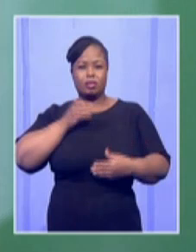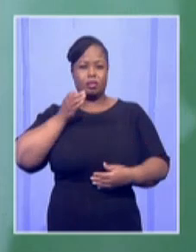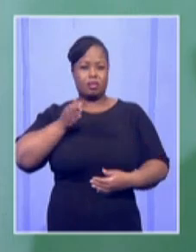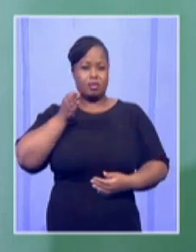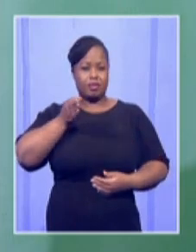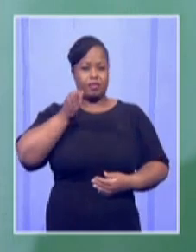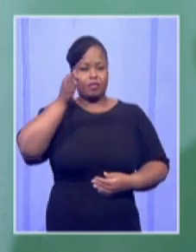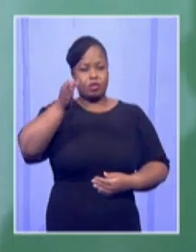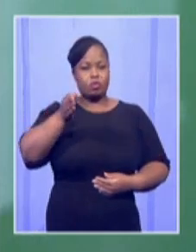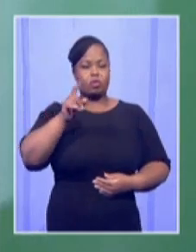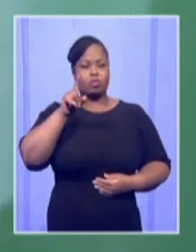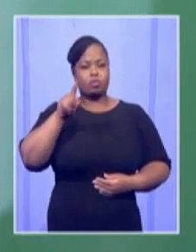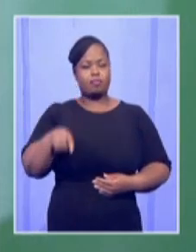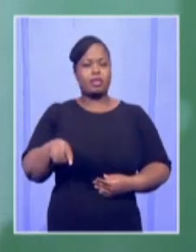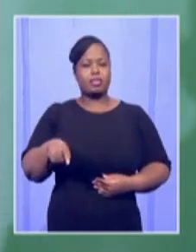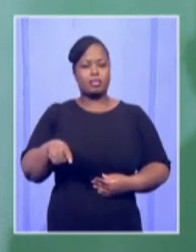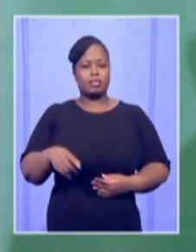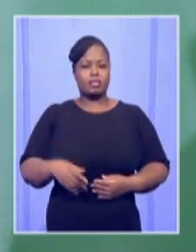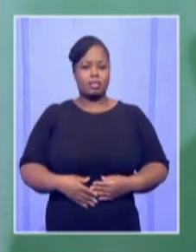adopting